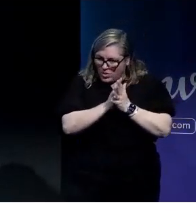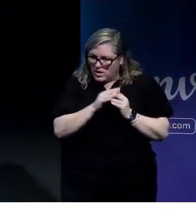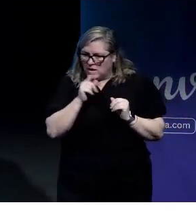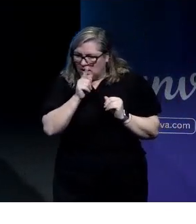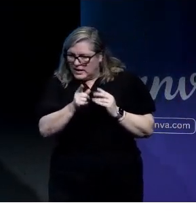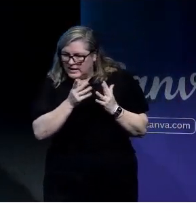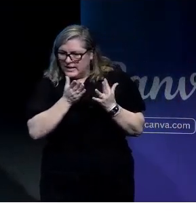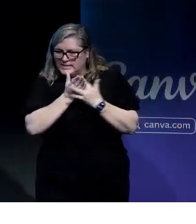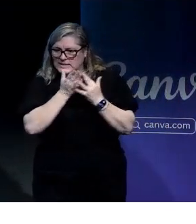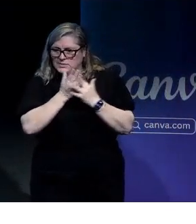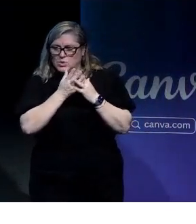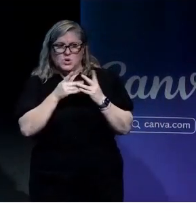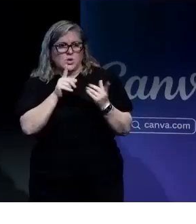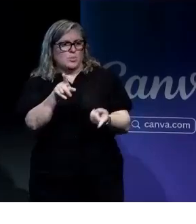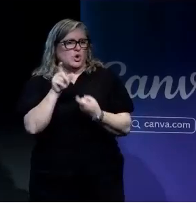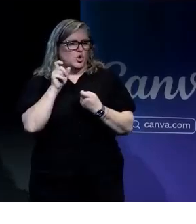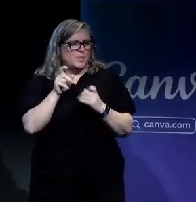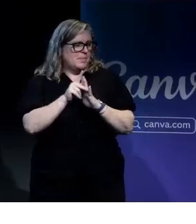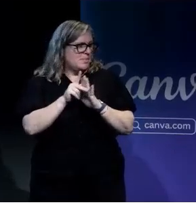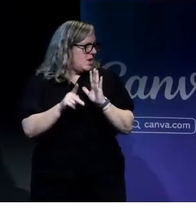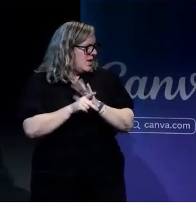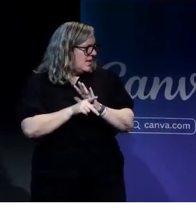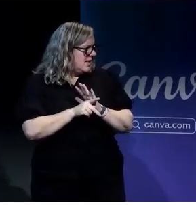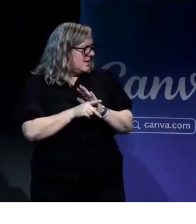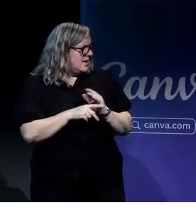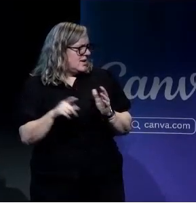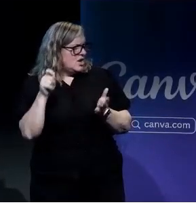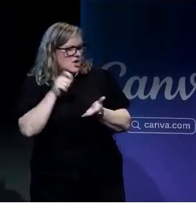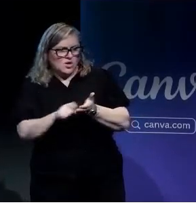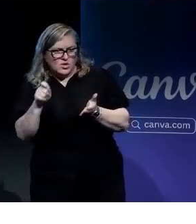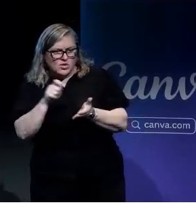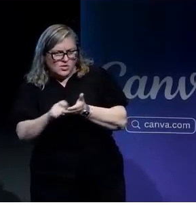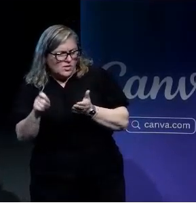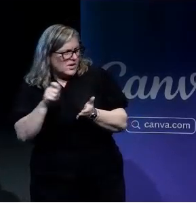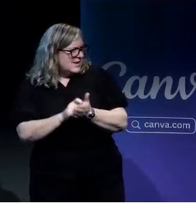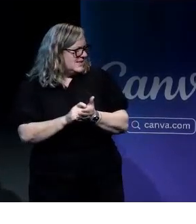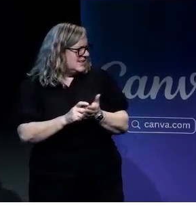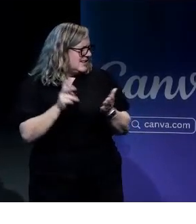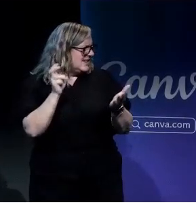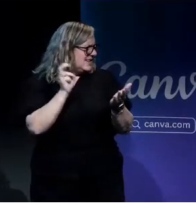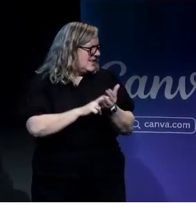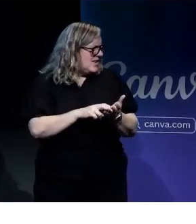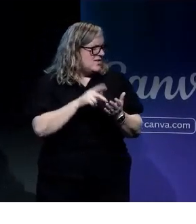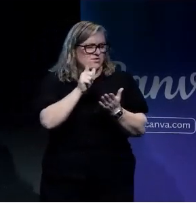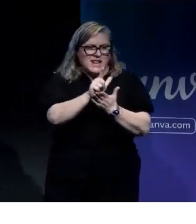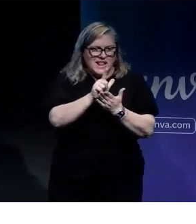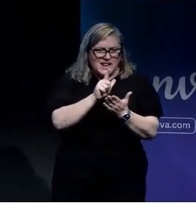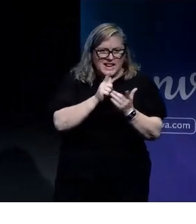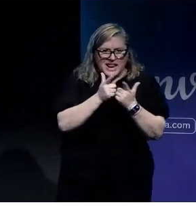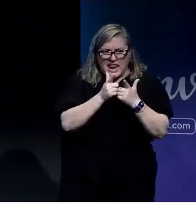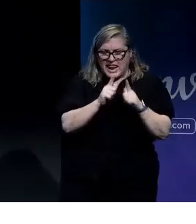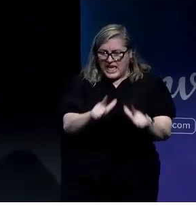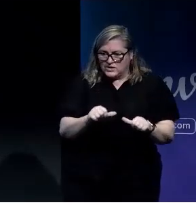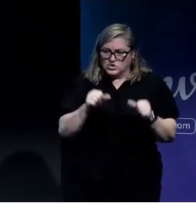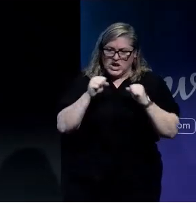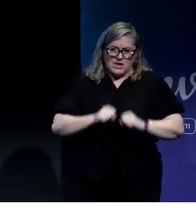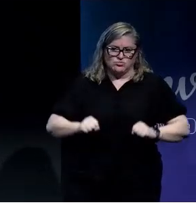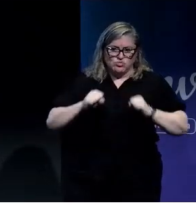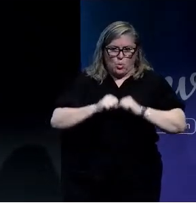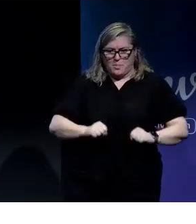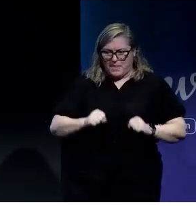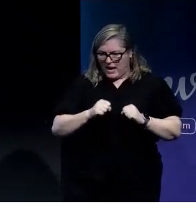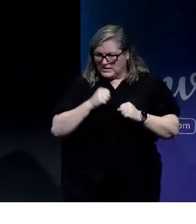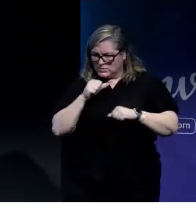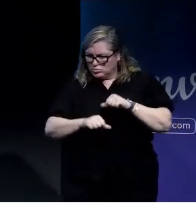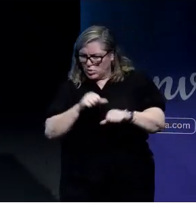procurement policy. Writing accessibility contract language. Developing a robust process, which I'll